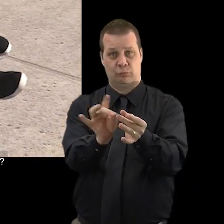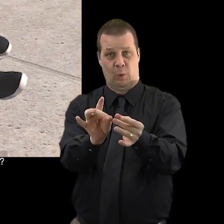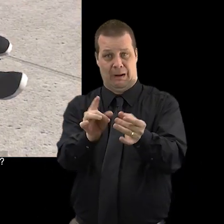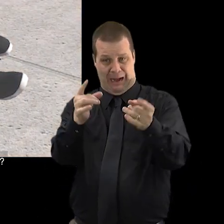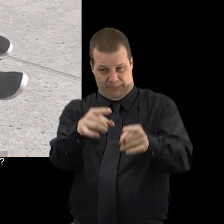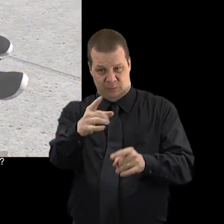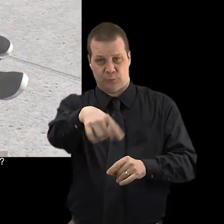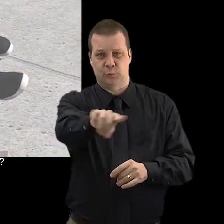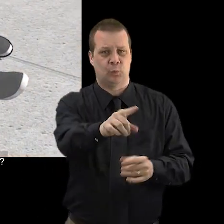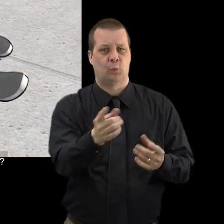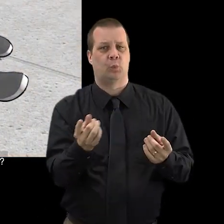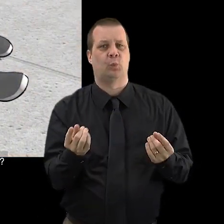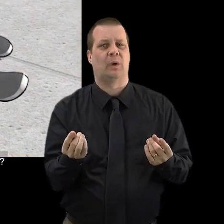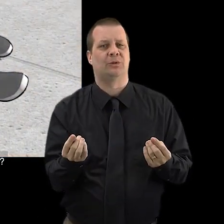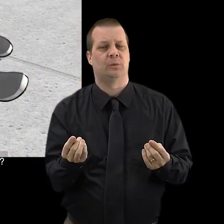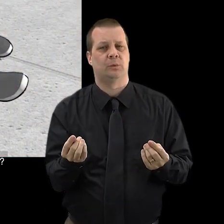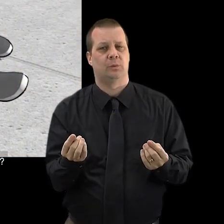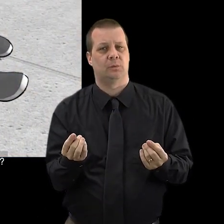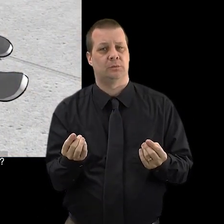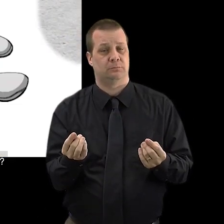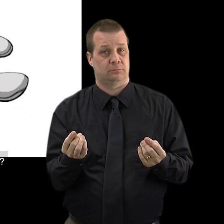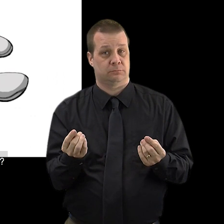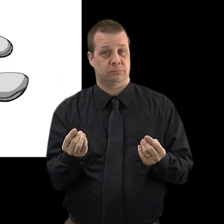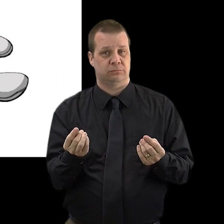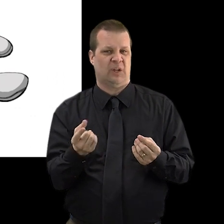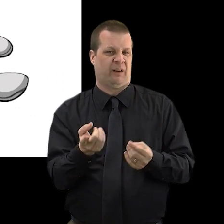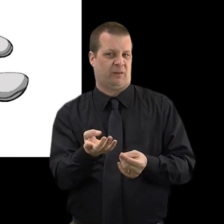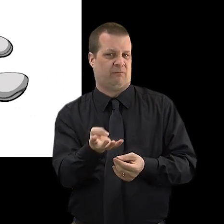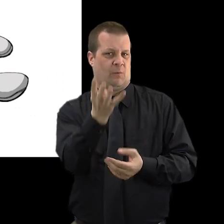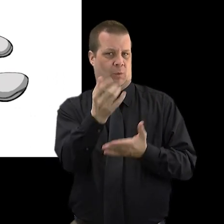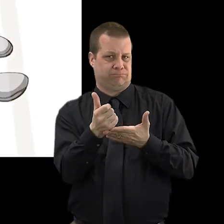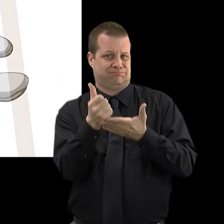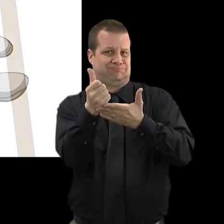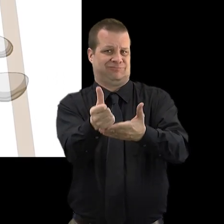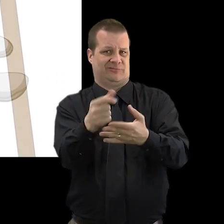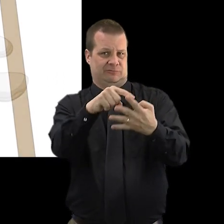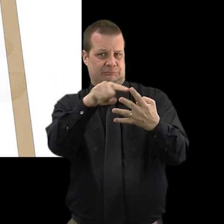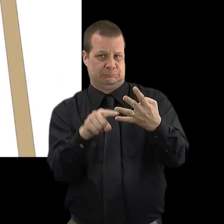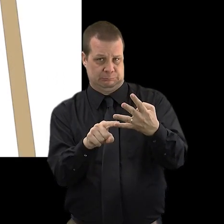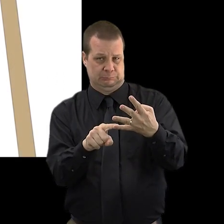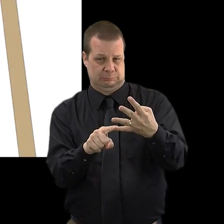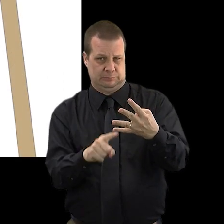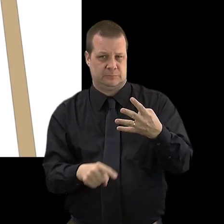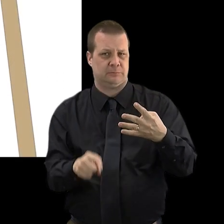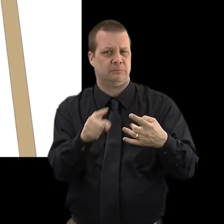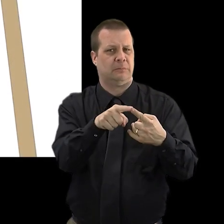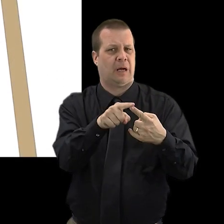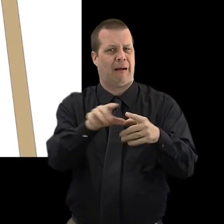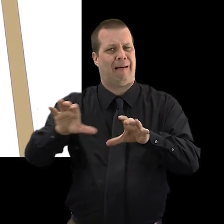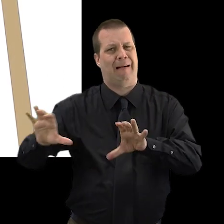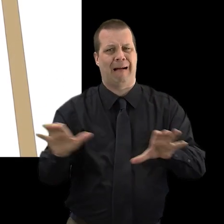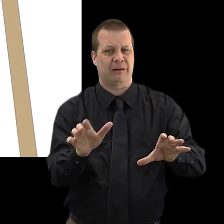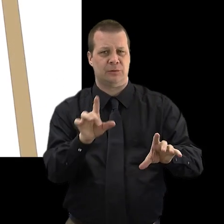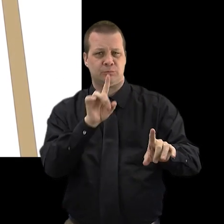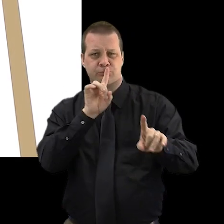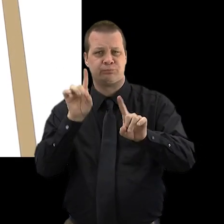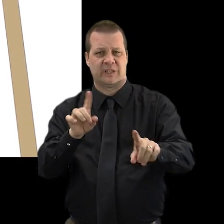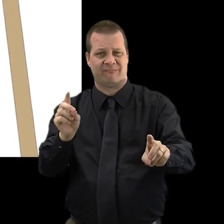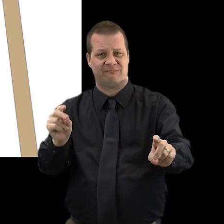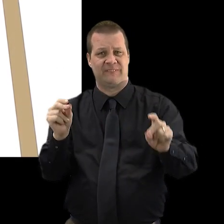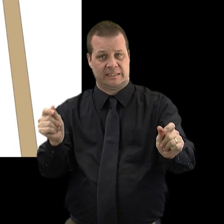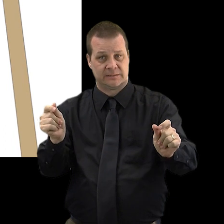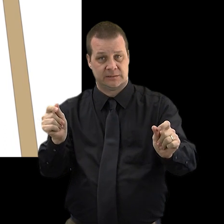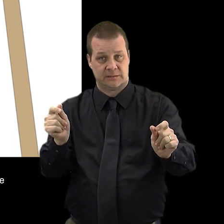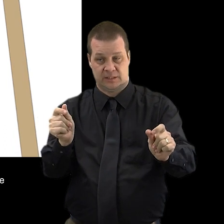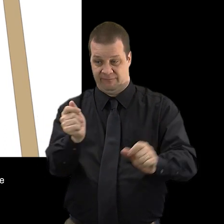What if this happened to you? Would you know what to do? Here are some initial pointers. Act